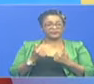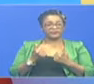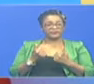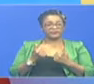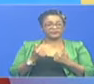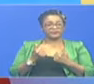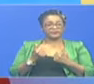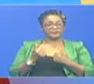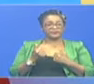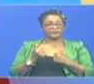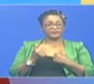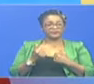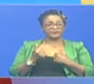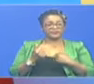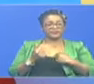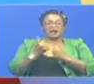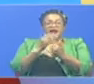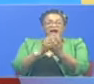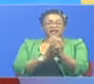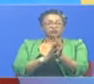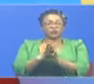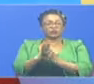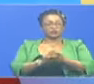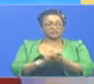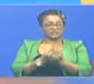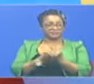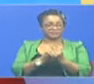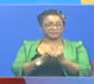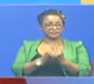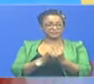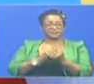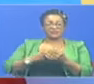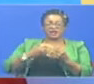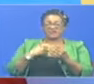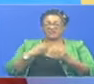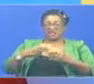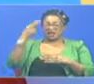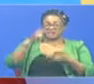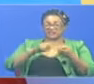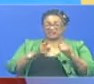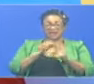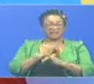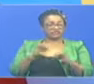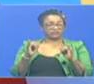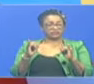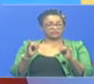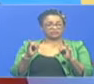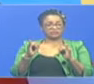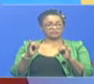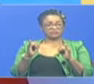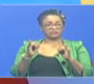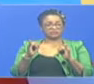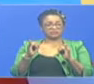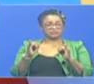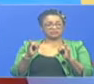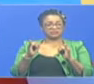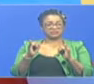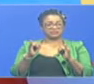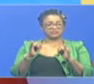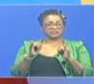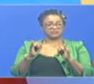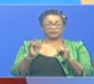These measures of hand washing, maintaining high standards of hygiene, observing of social and